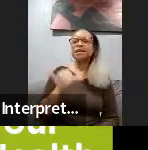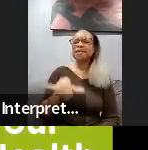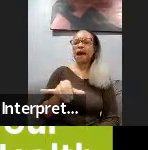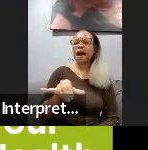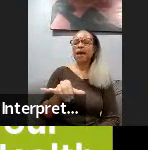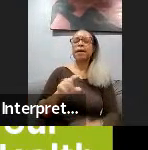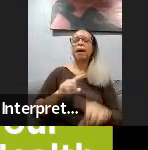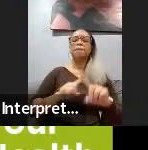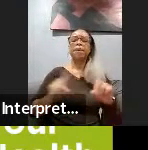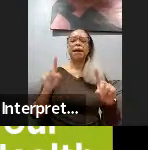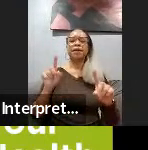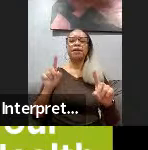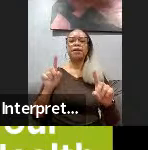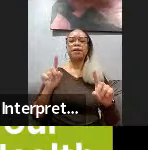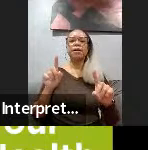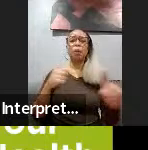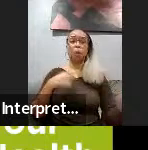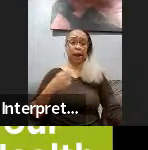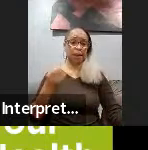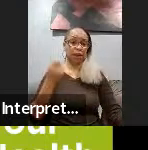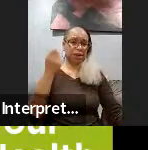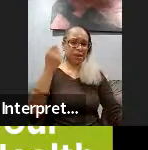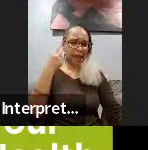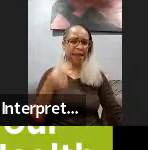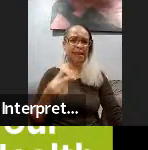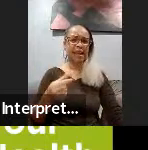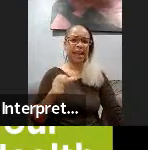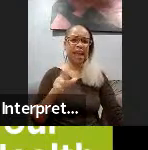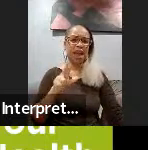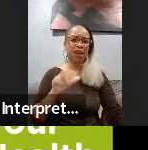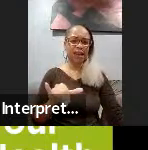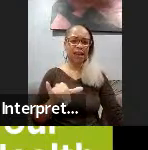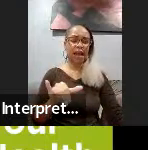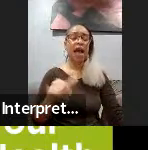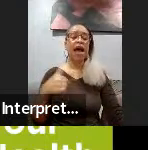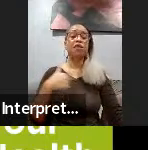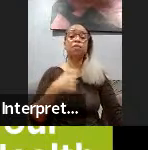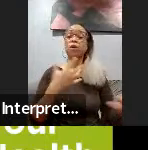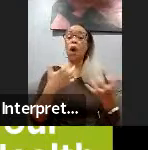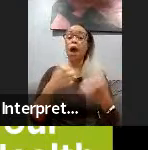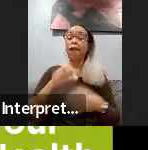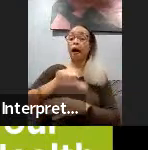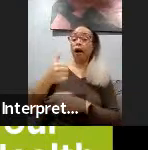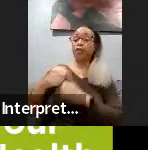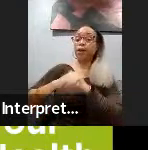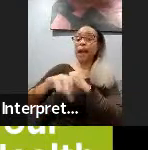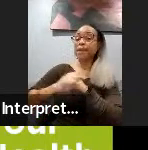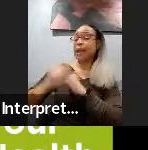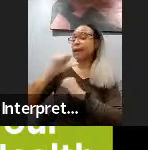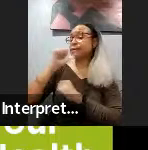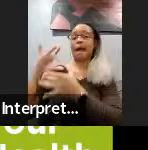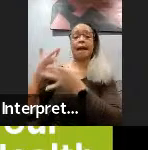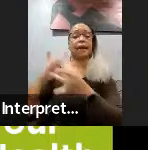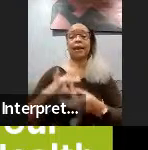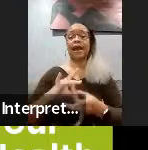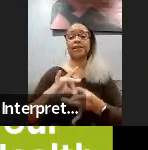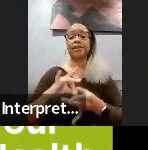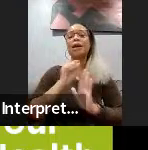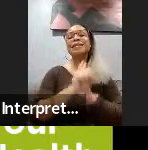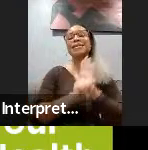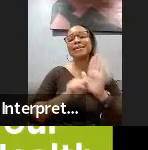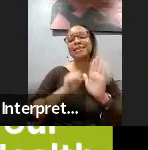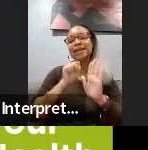what I'm hearing, Gary, is that, as we look to do other campaigns that may not be tied to a particular season,